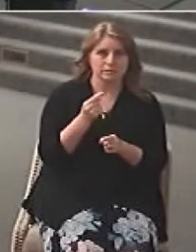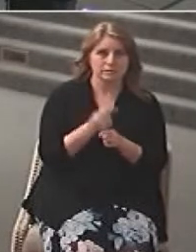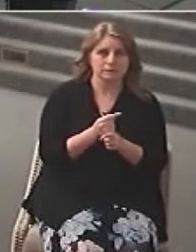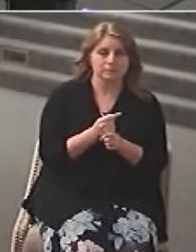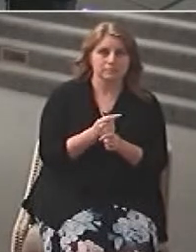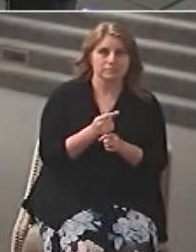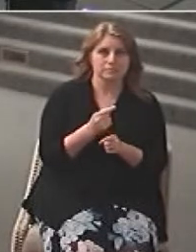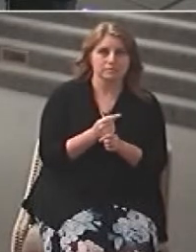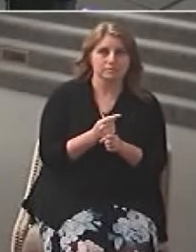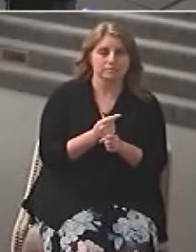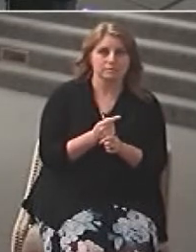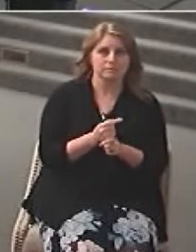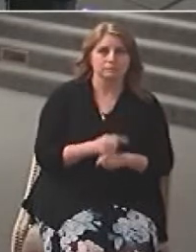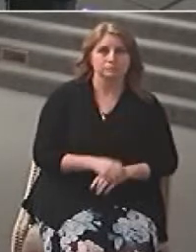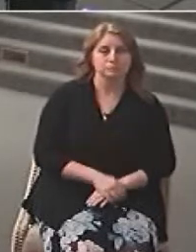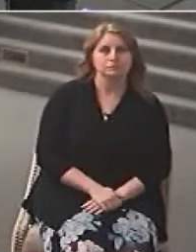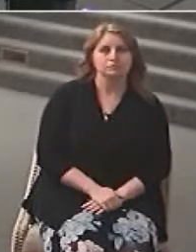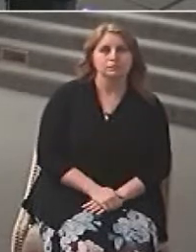right.